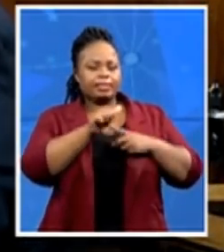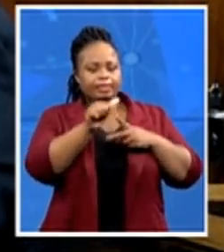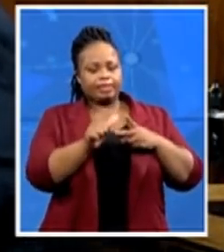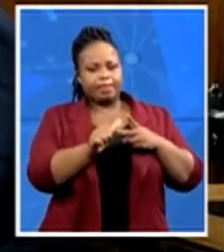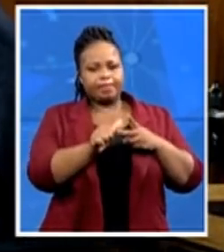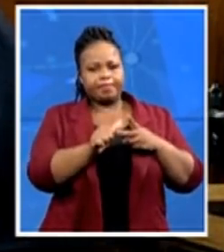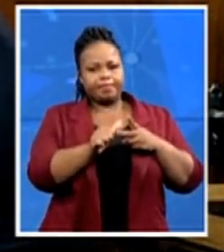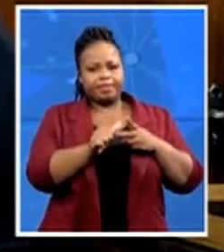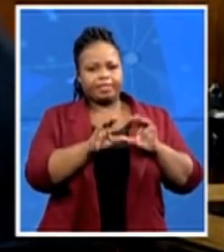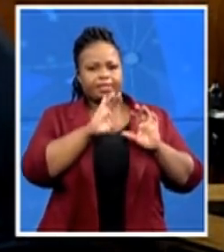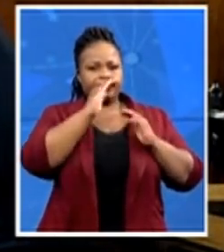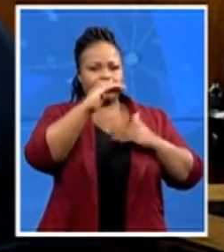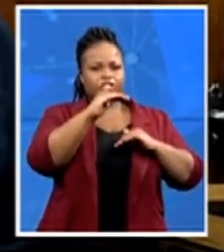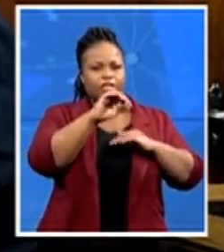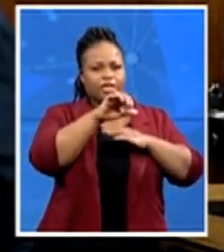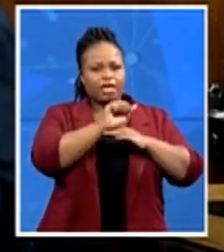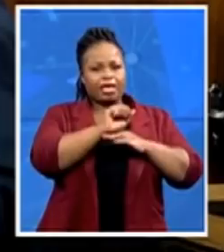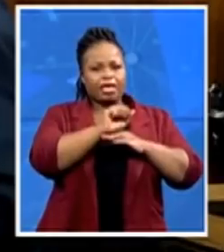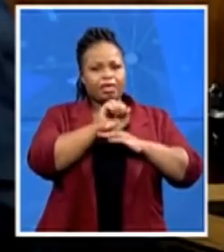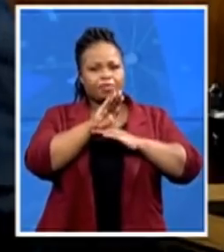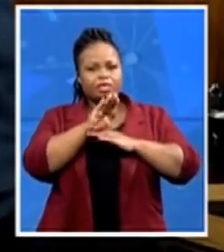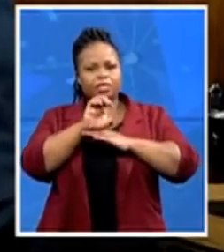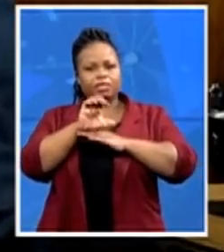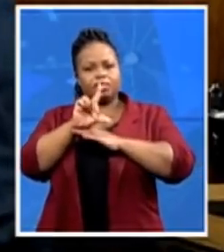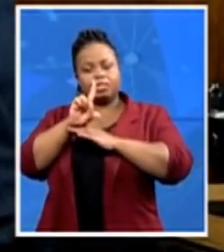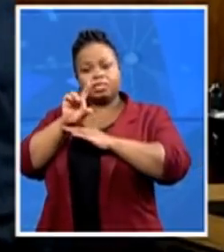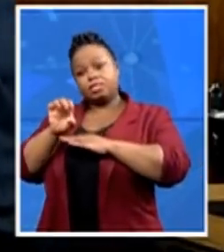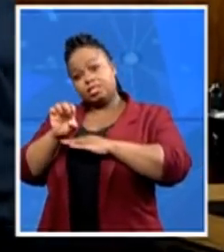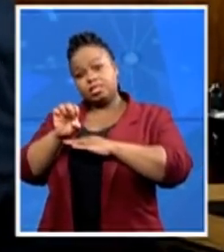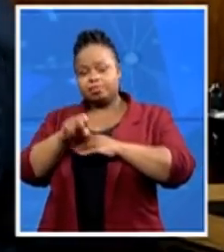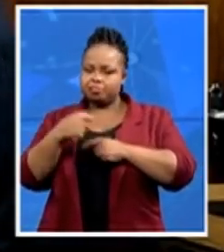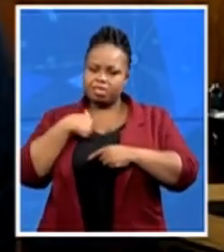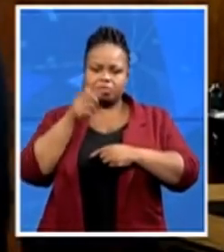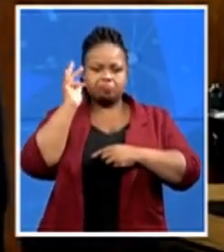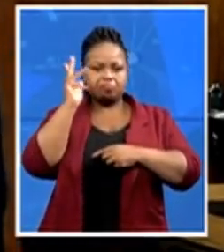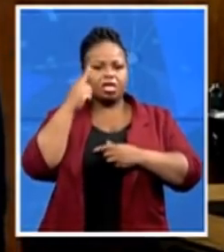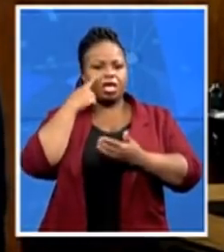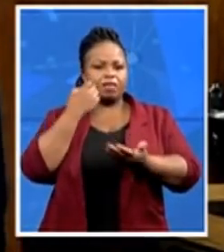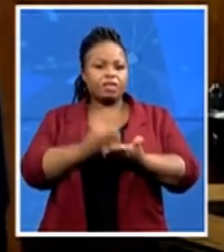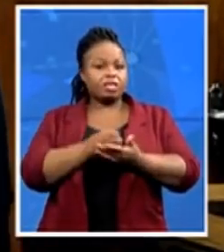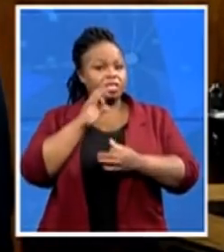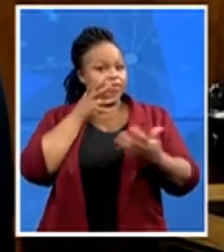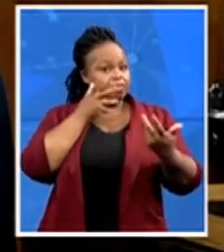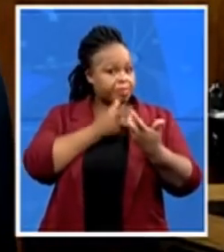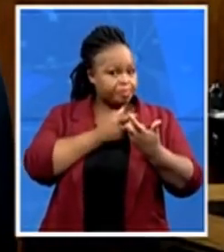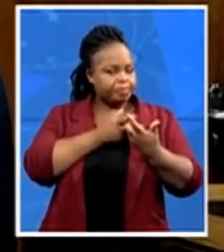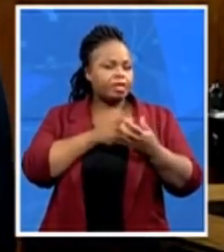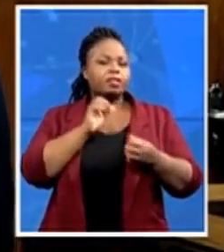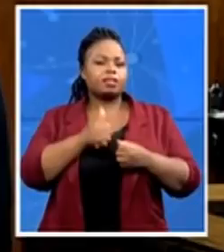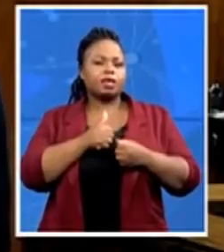on the evidence now before you. And if there is, then there's an onus, obviously, on the